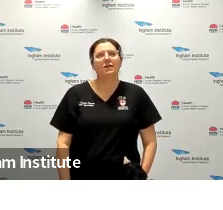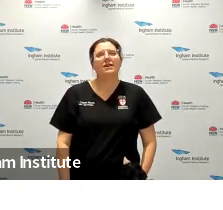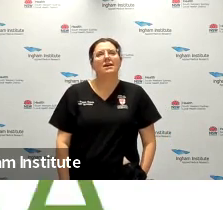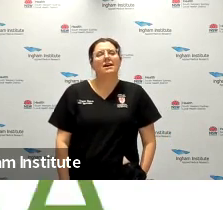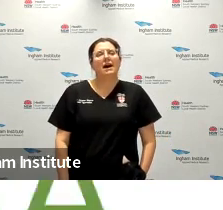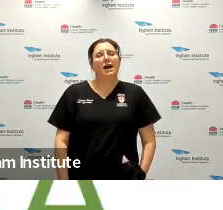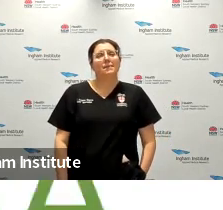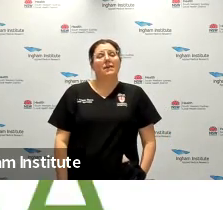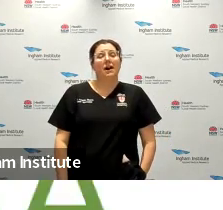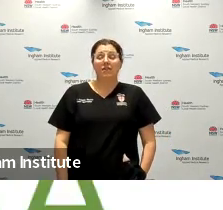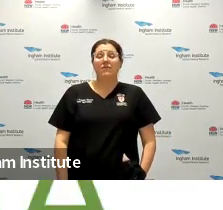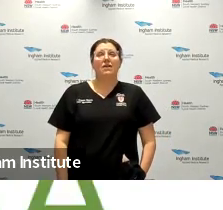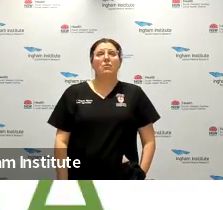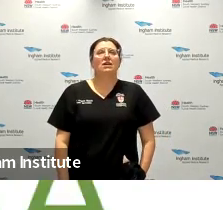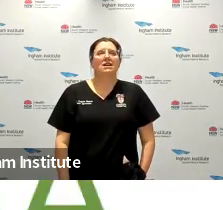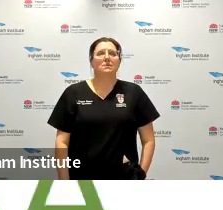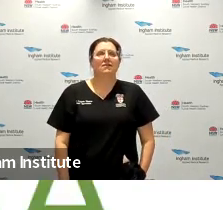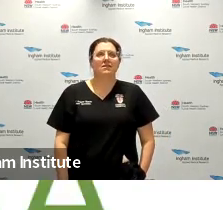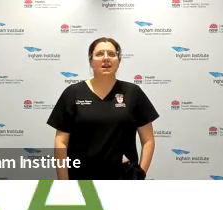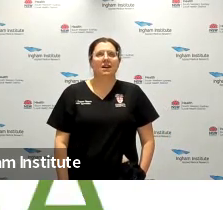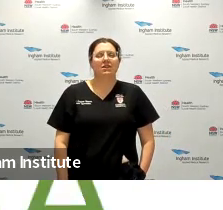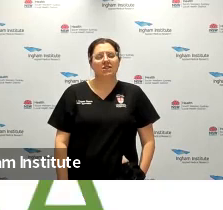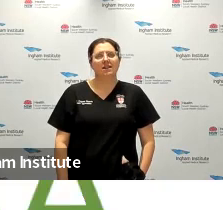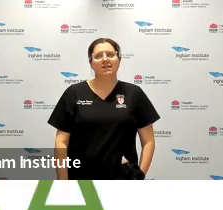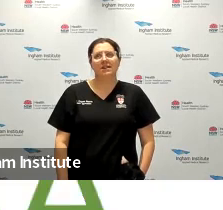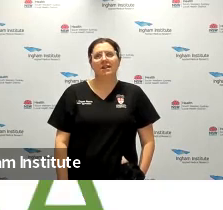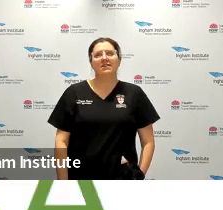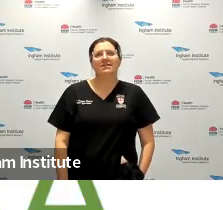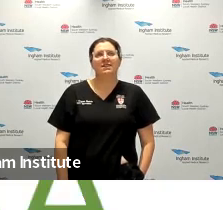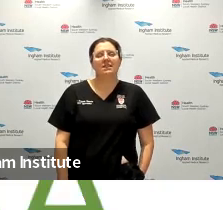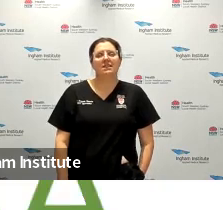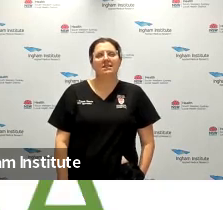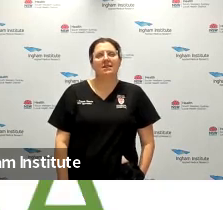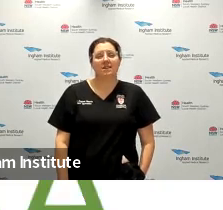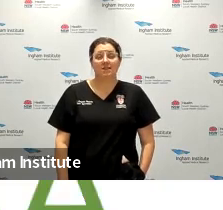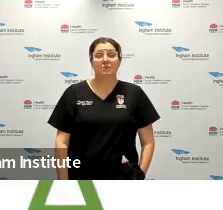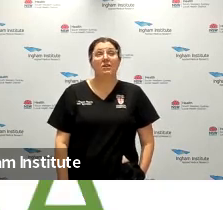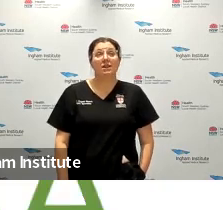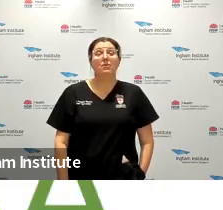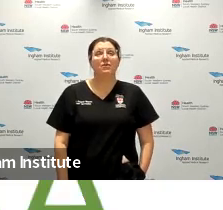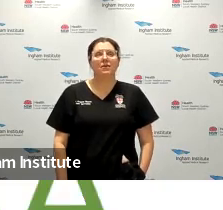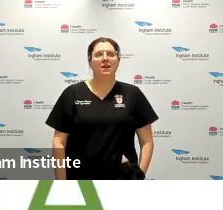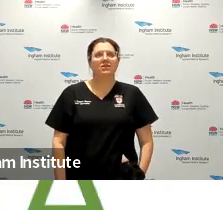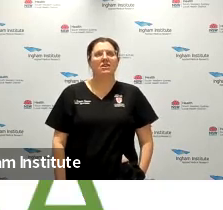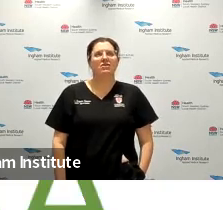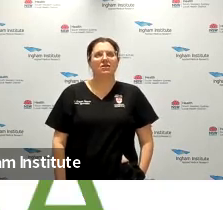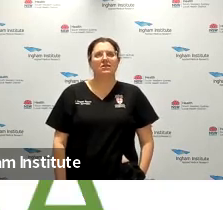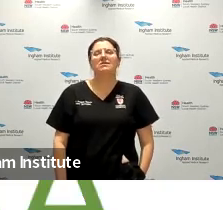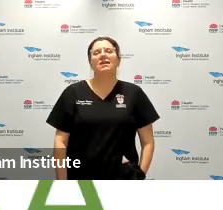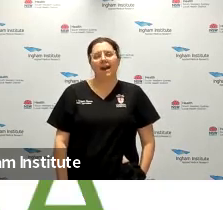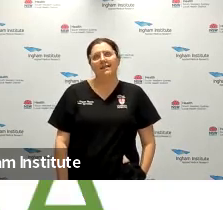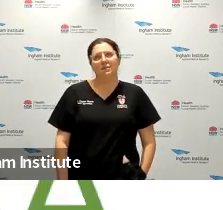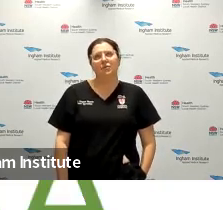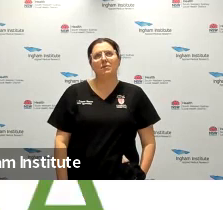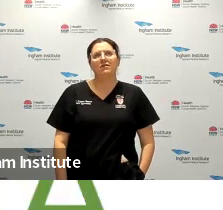Bundle. Other of our work has been investigator-initiated, and as I said, it has supported a number of our PhD